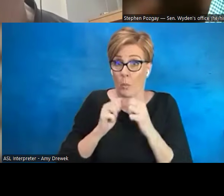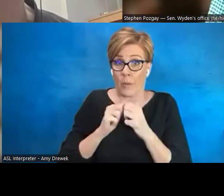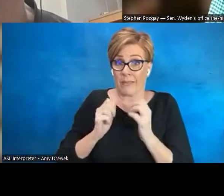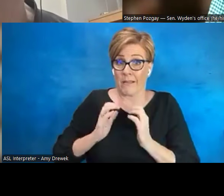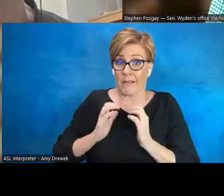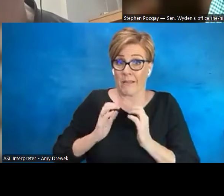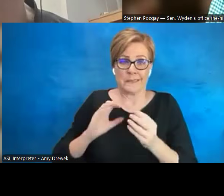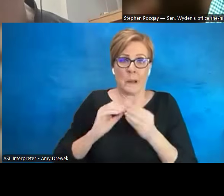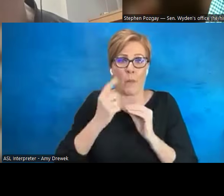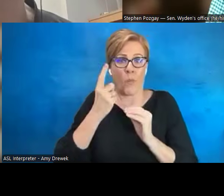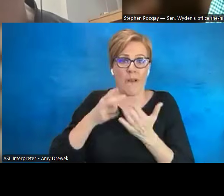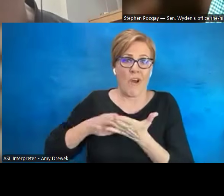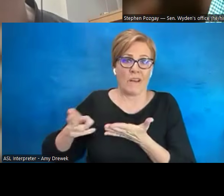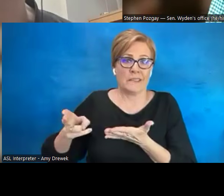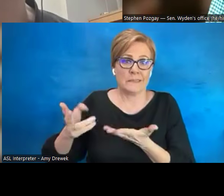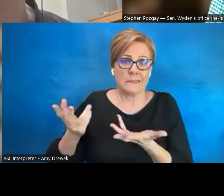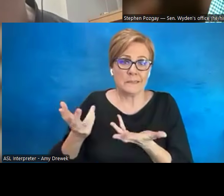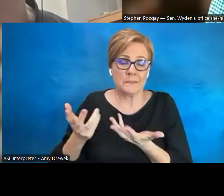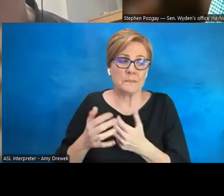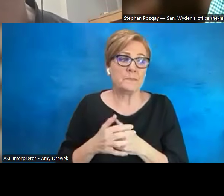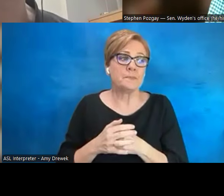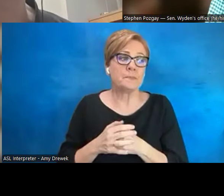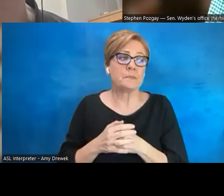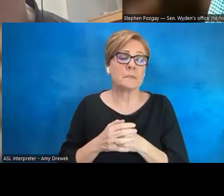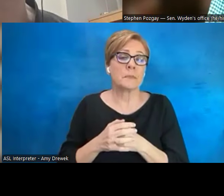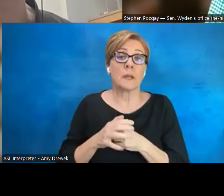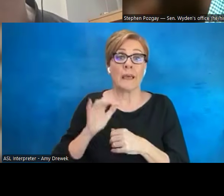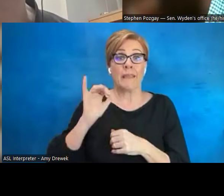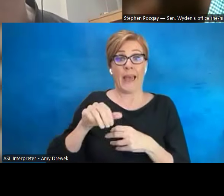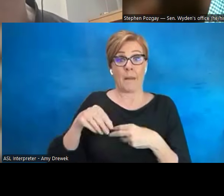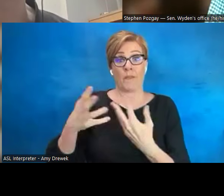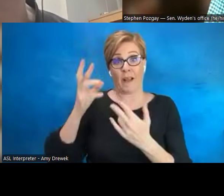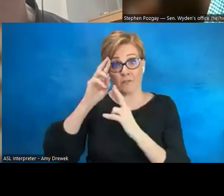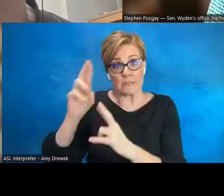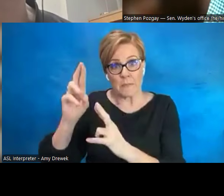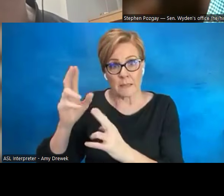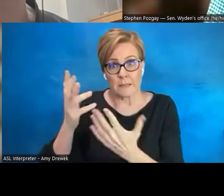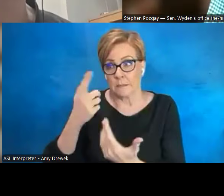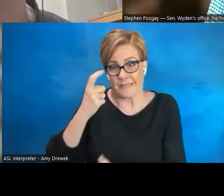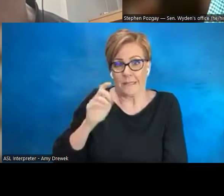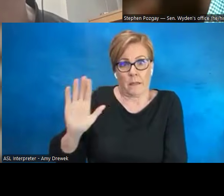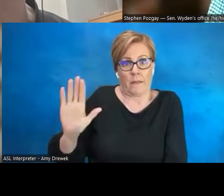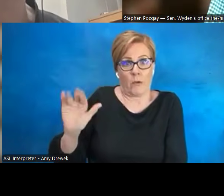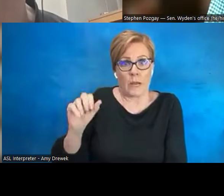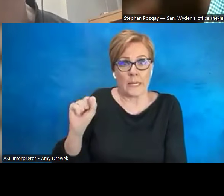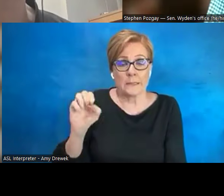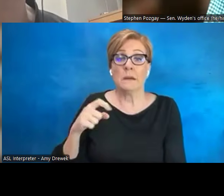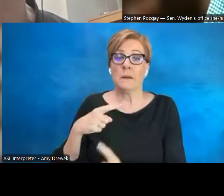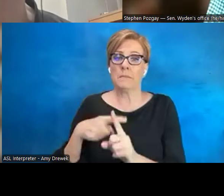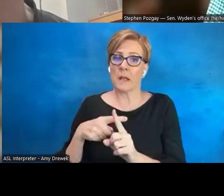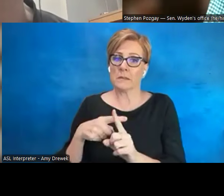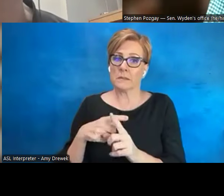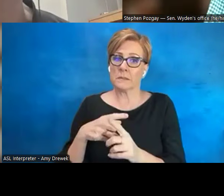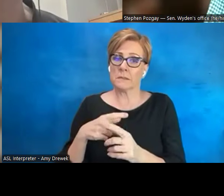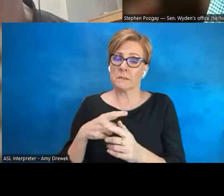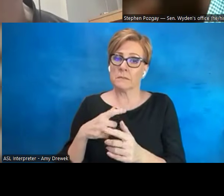level, both as a respect to the claimant because it's their case and also for just your own credibility.